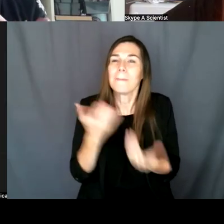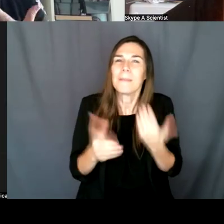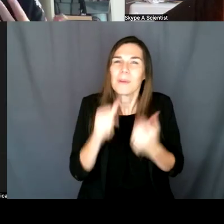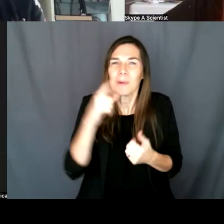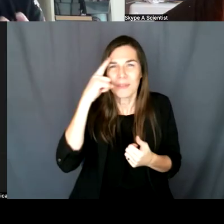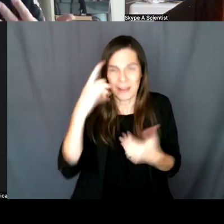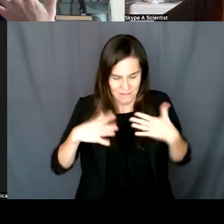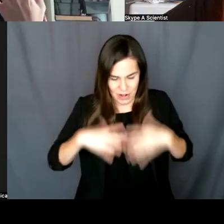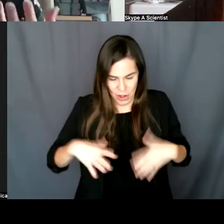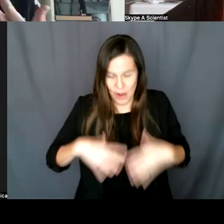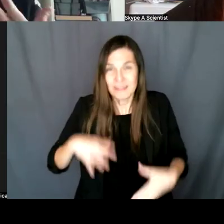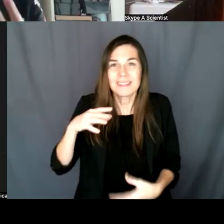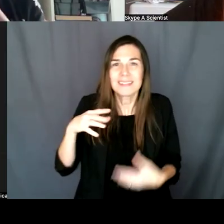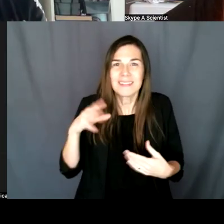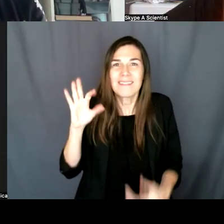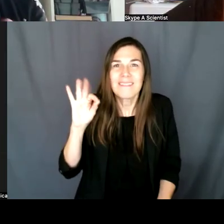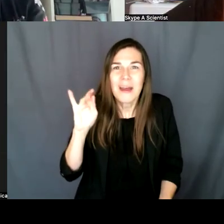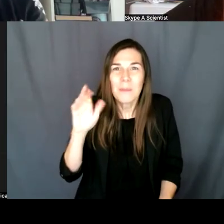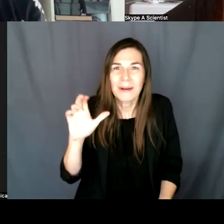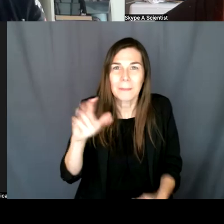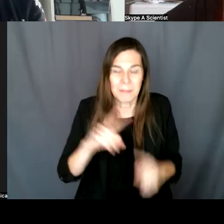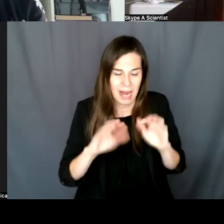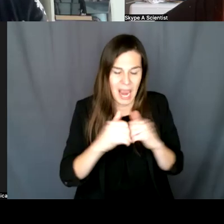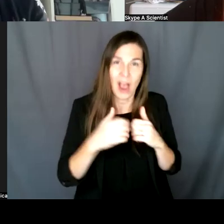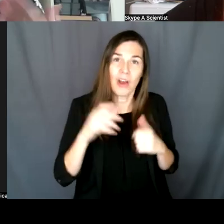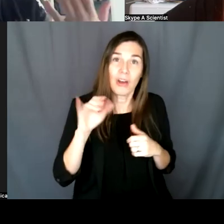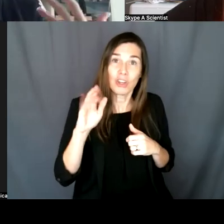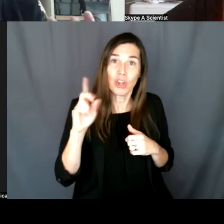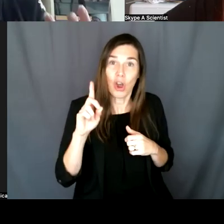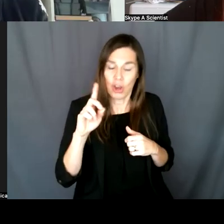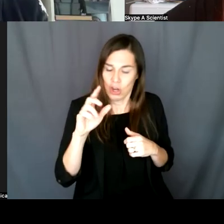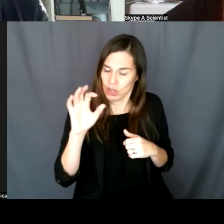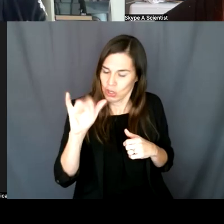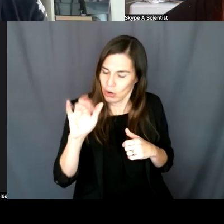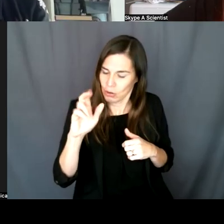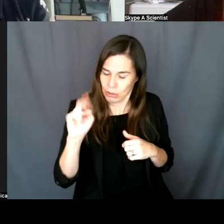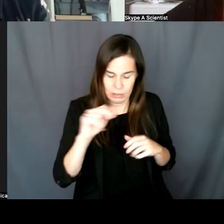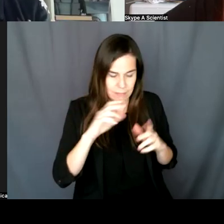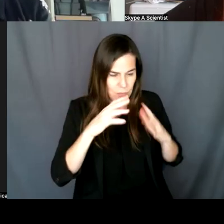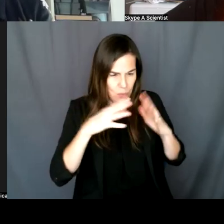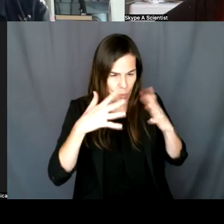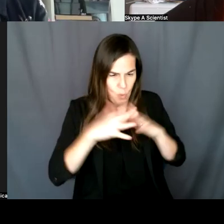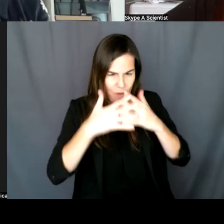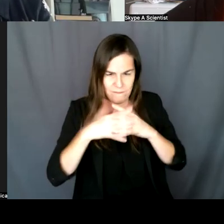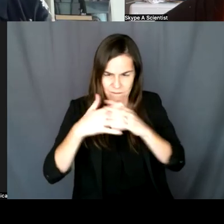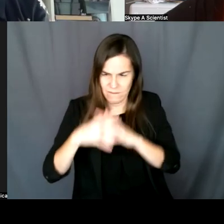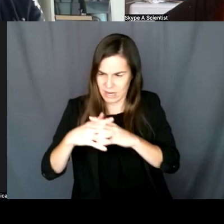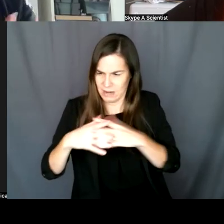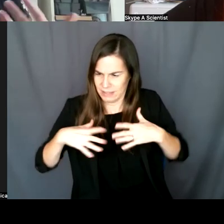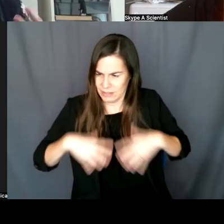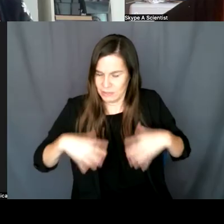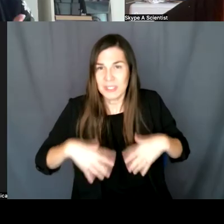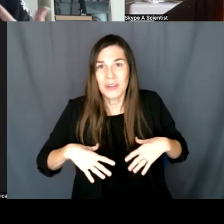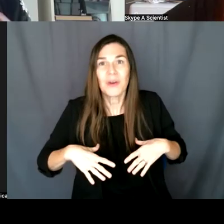physics, but the way that that yarn is woven into a material, that's all physics right there. You could even say